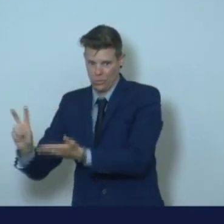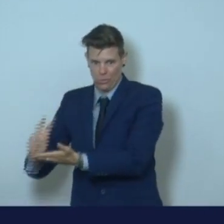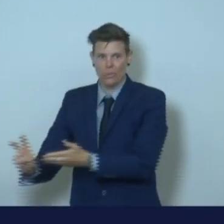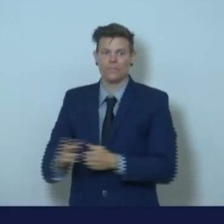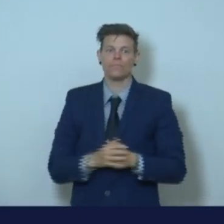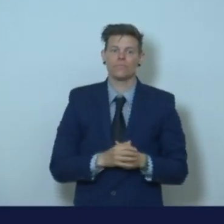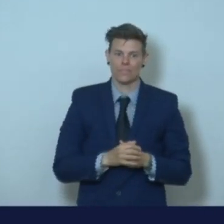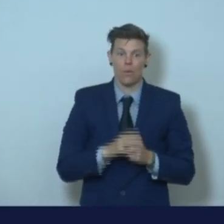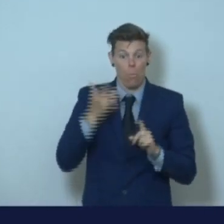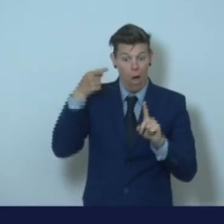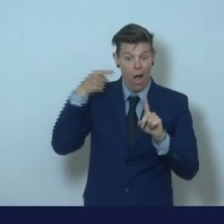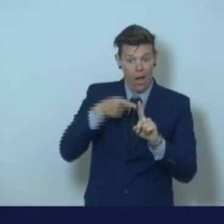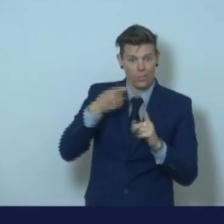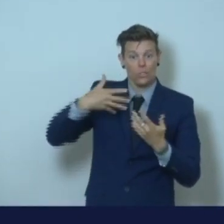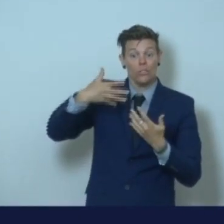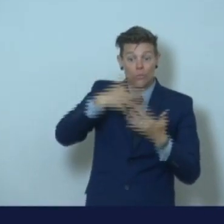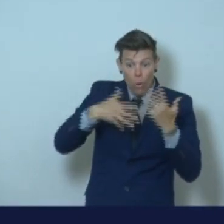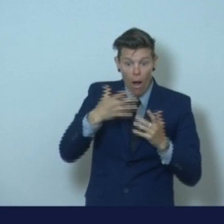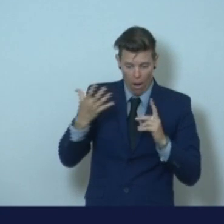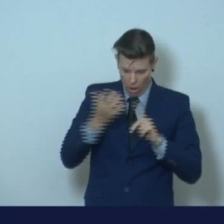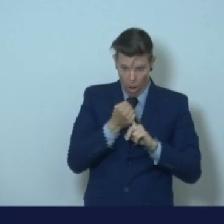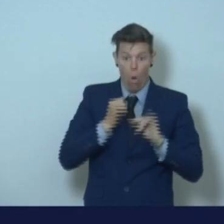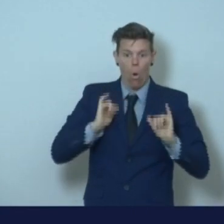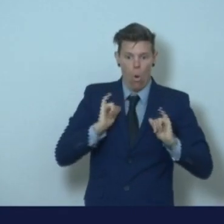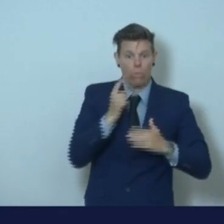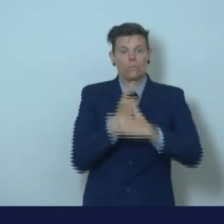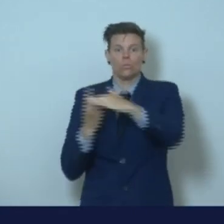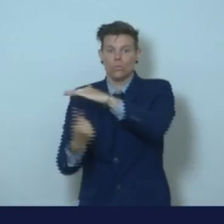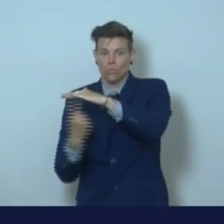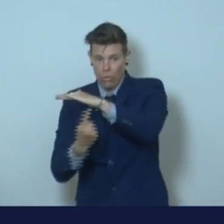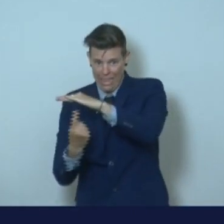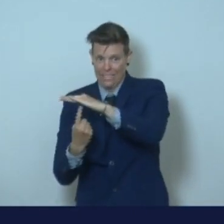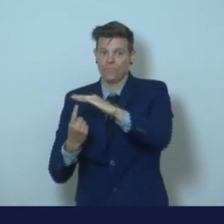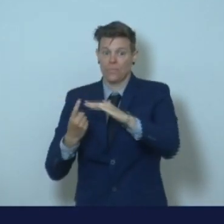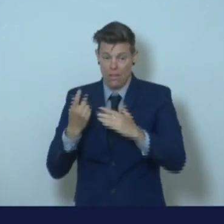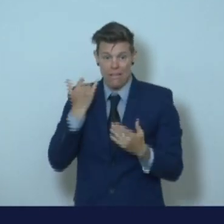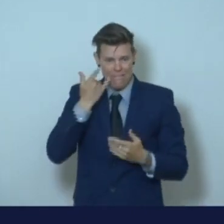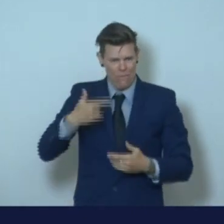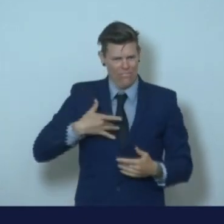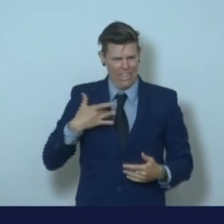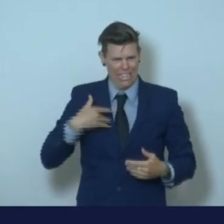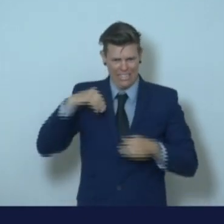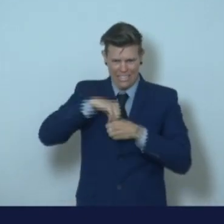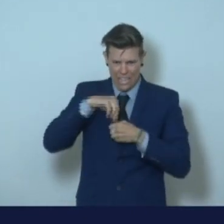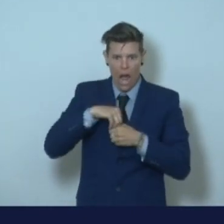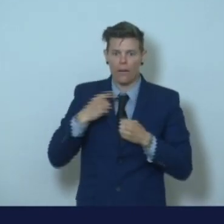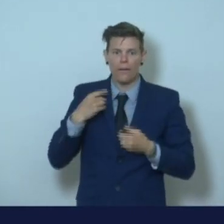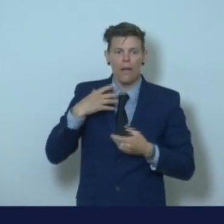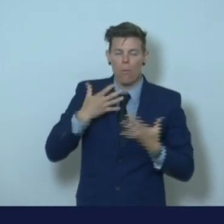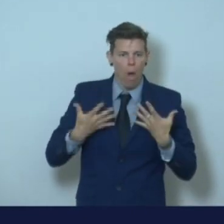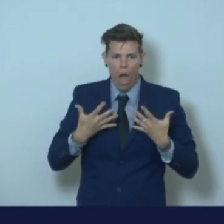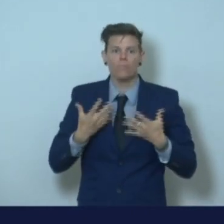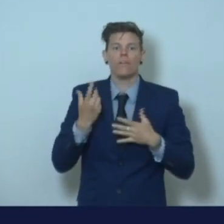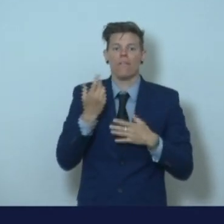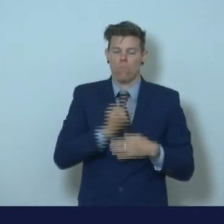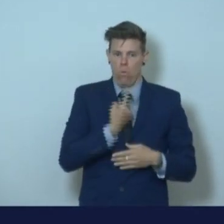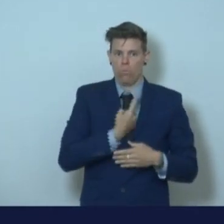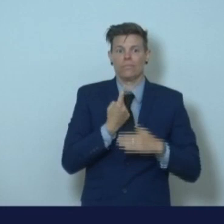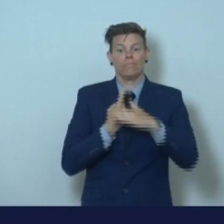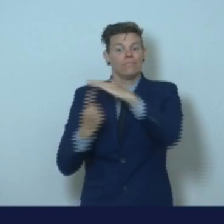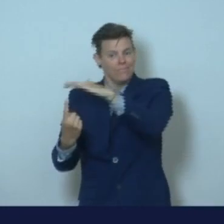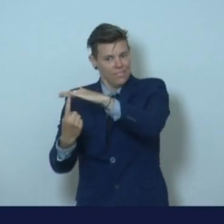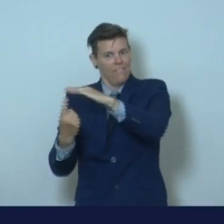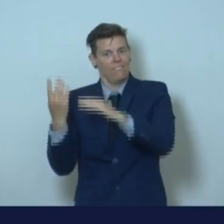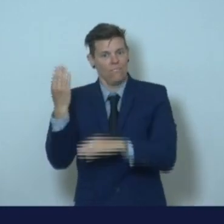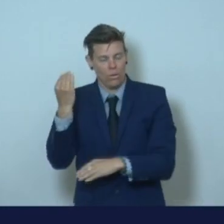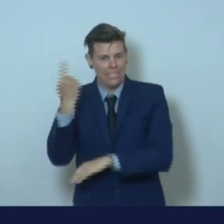look at what the infection does in an individual and how long we want them to be isolated if you're not infected, but